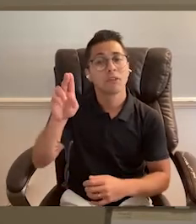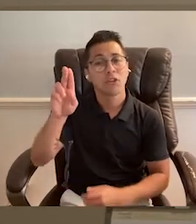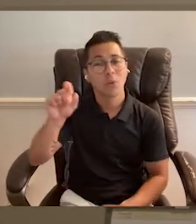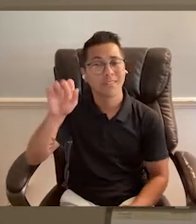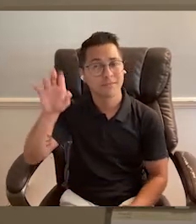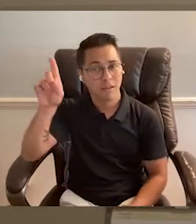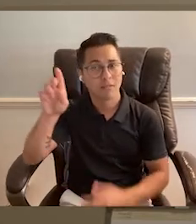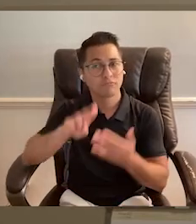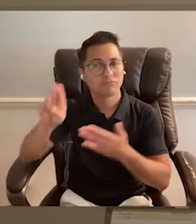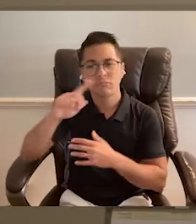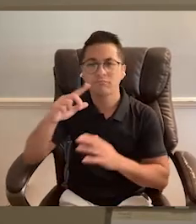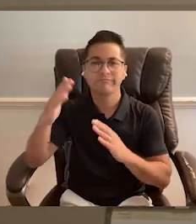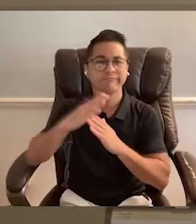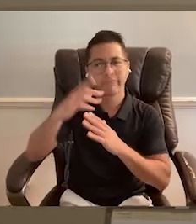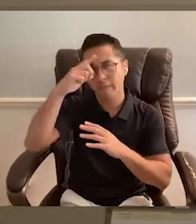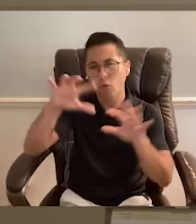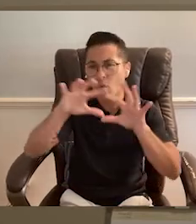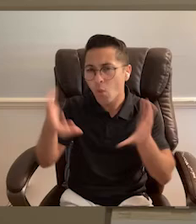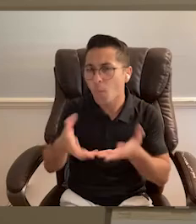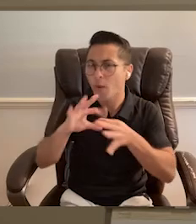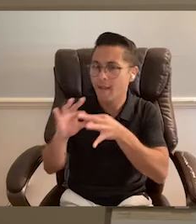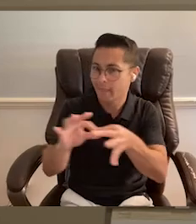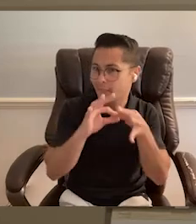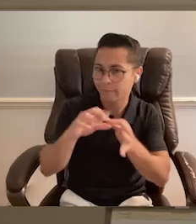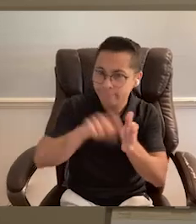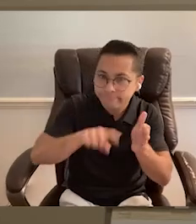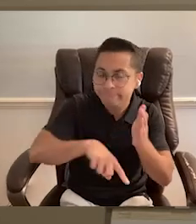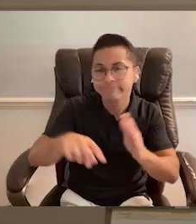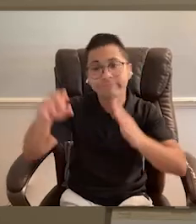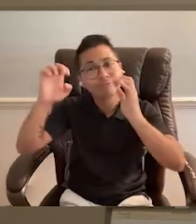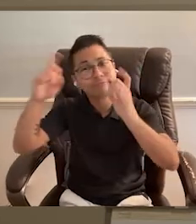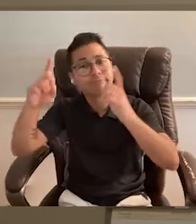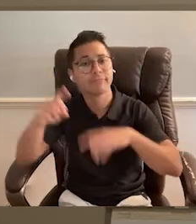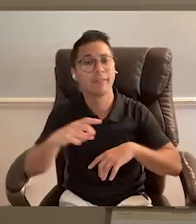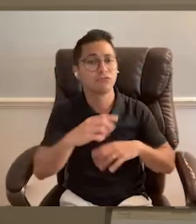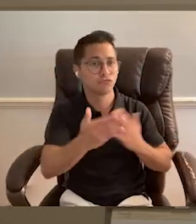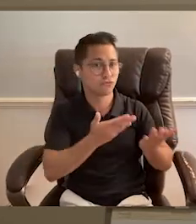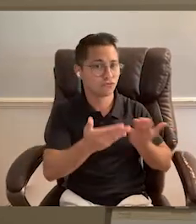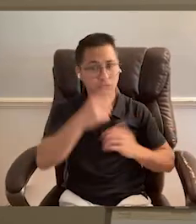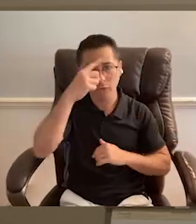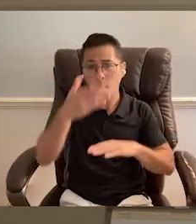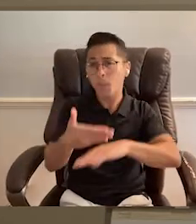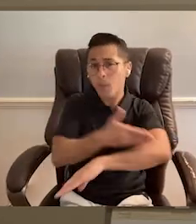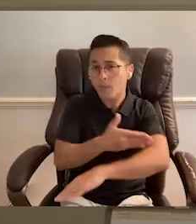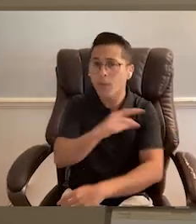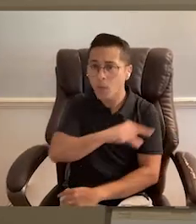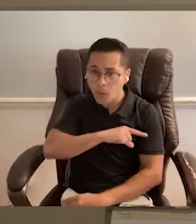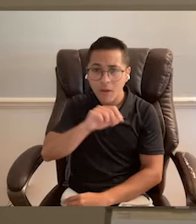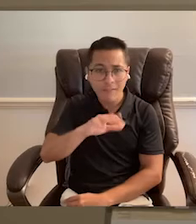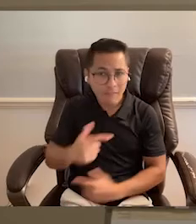Engineering, the School of Physical Therapy and Rehabilitation Sciences, and the Department of Psychology, and the Colleges of the